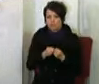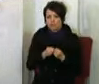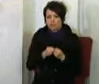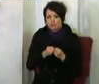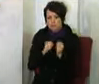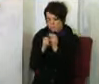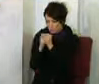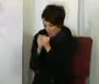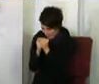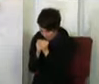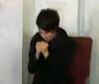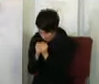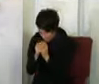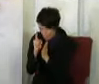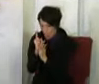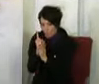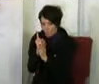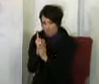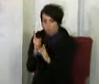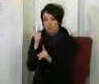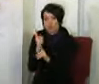prayer. Right here.